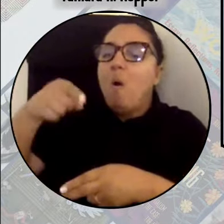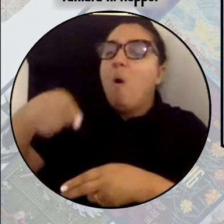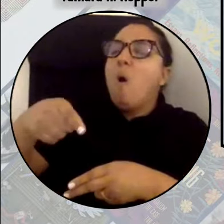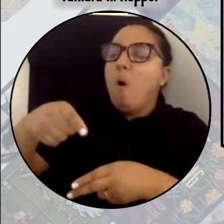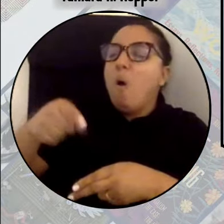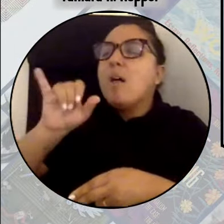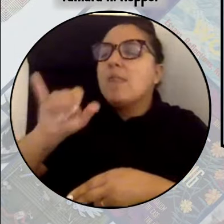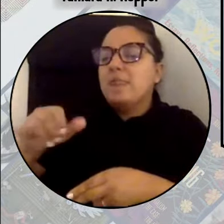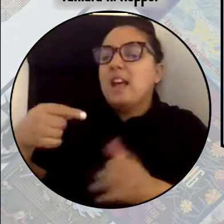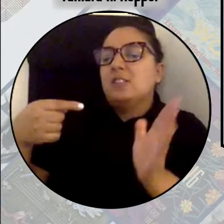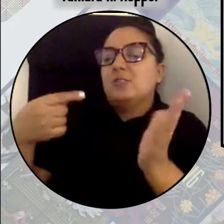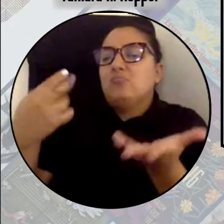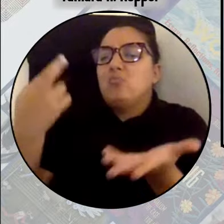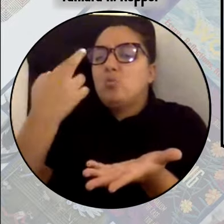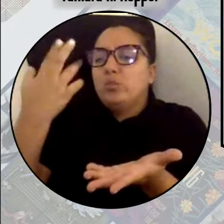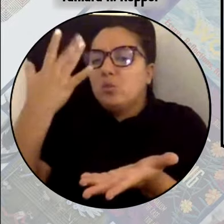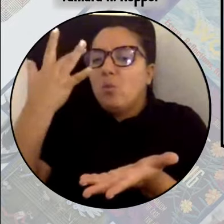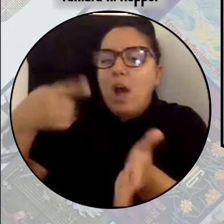offenses.